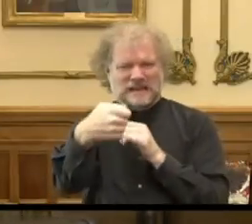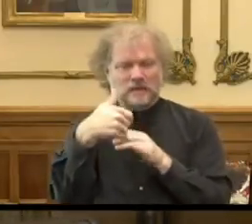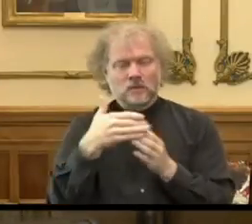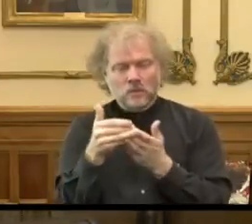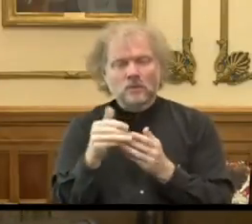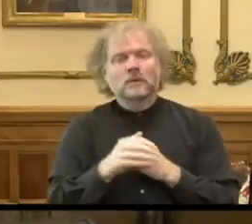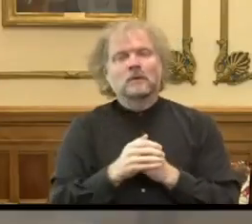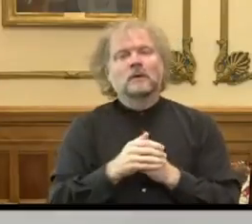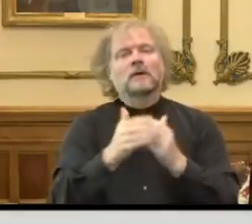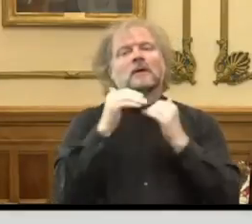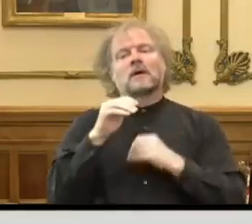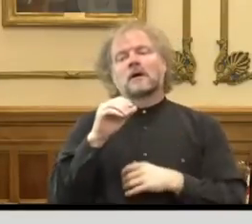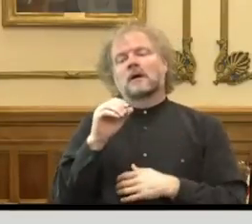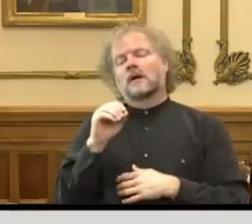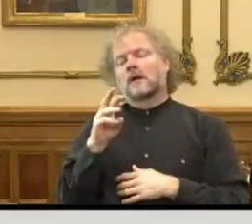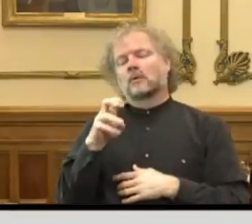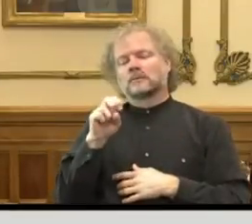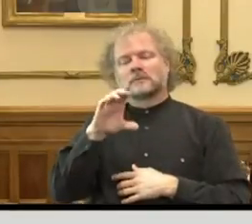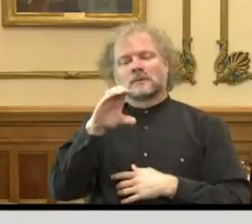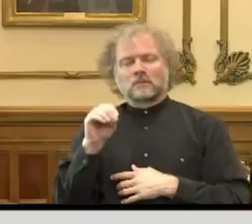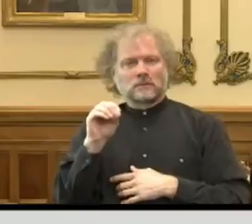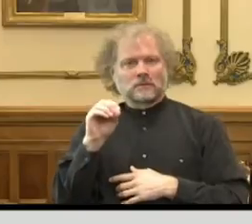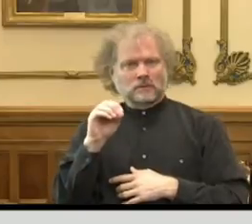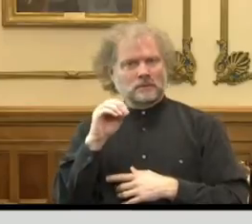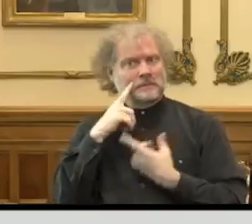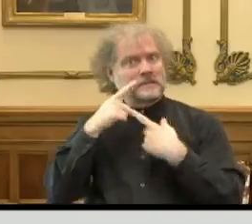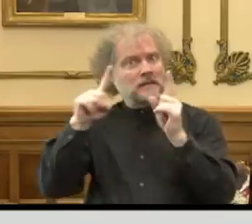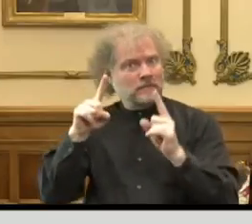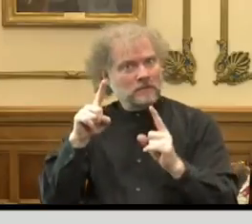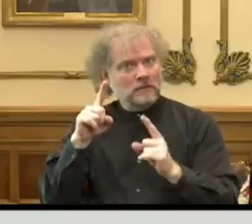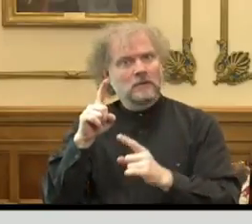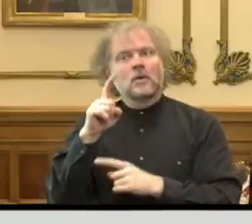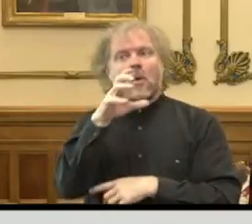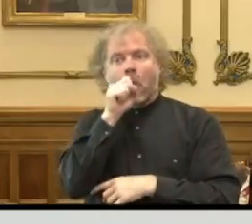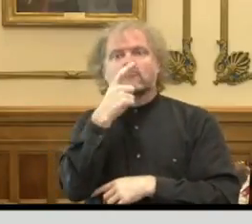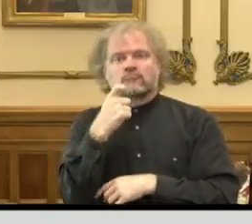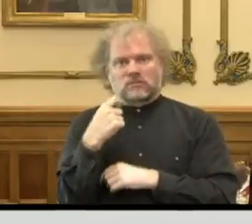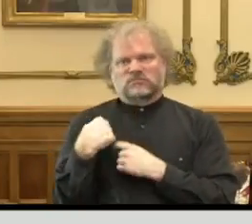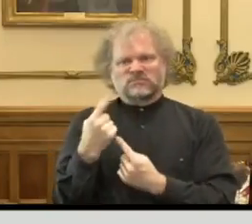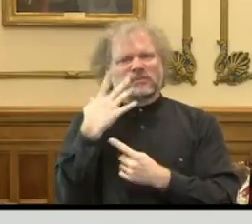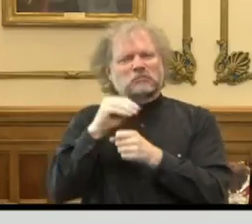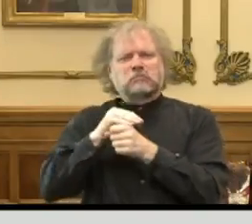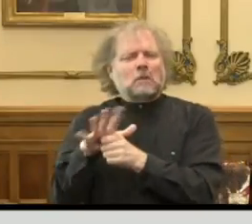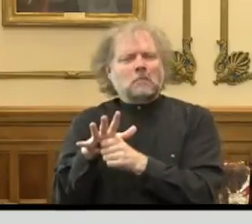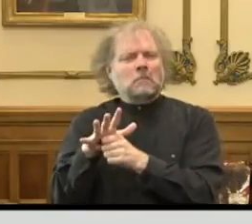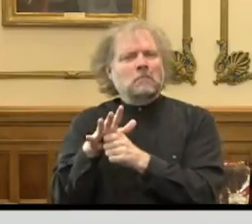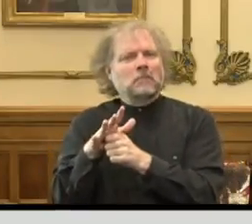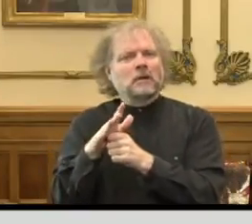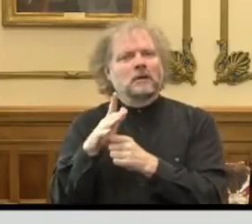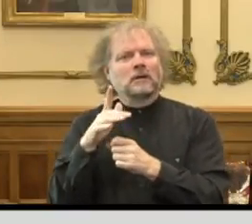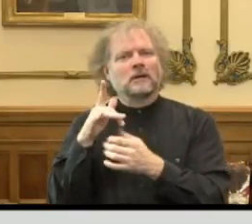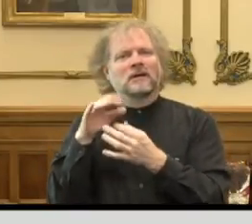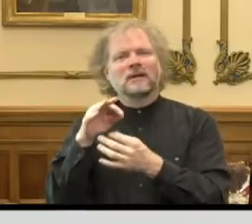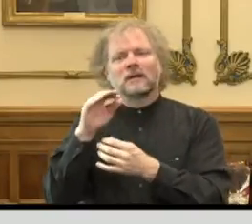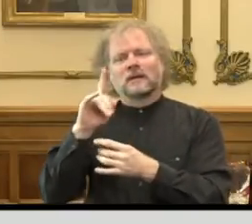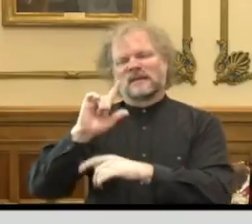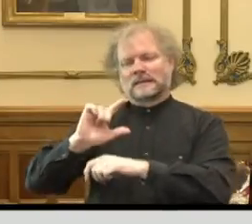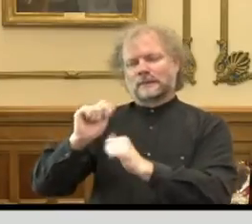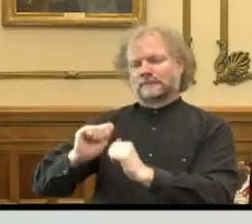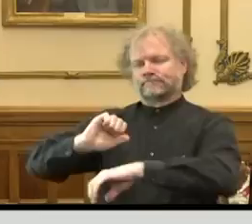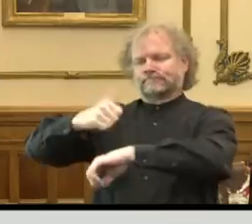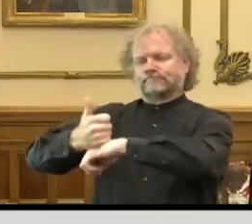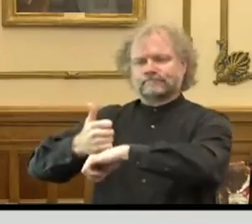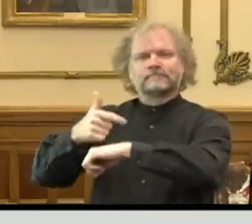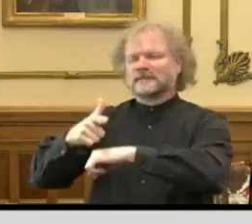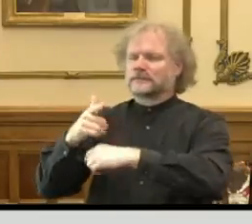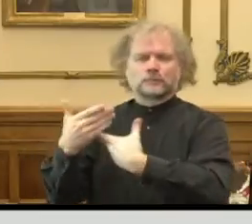about Adams County, which has been very successful. They had been in orange and red due to an outbreak there associated with an establishment that had